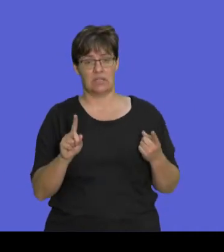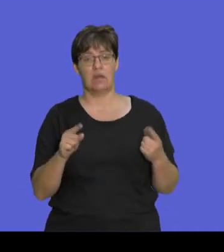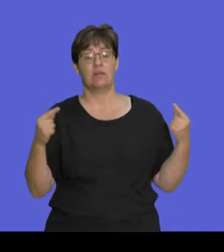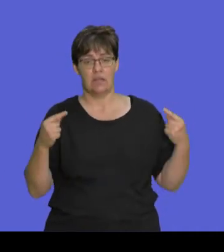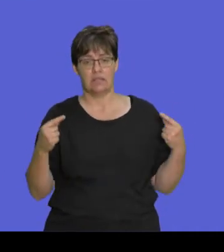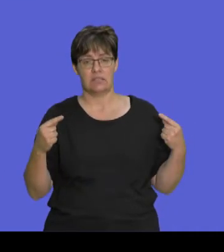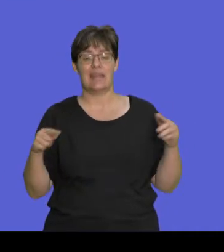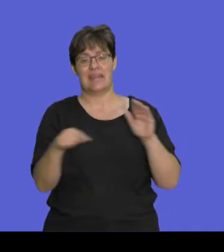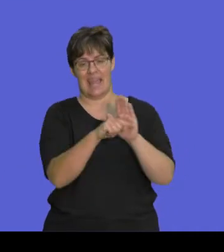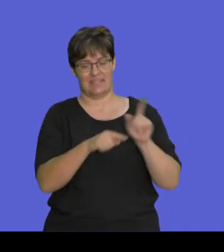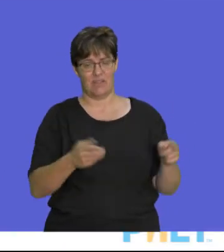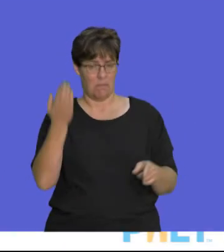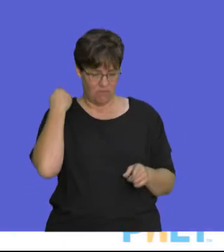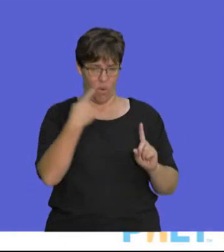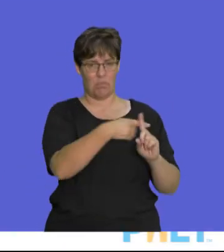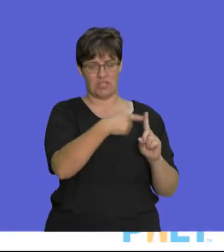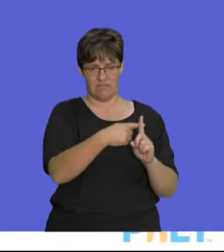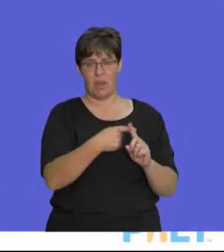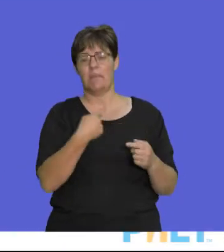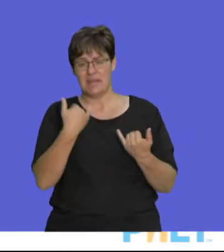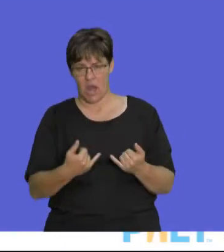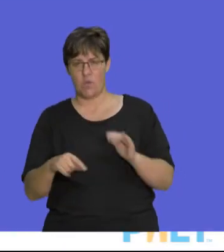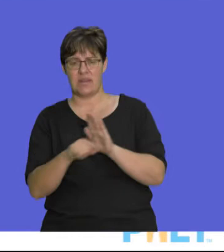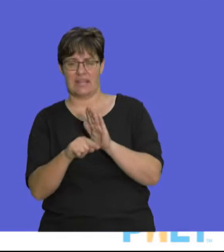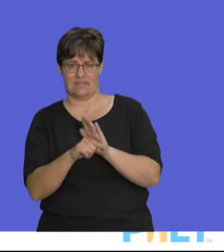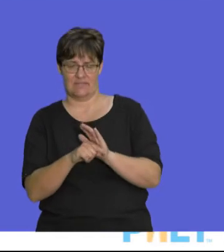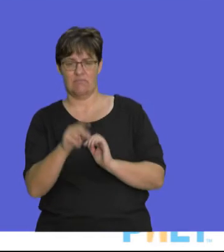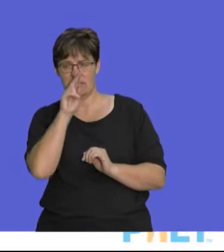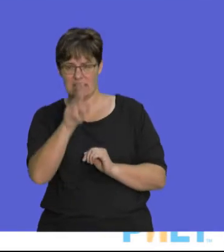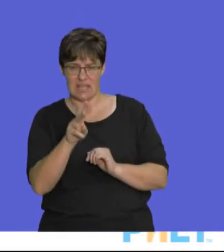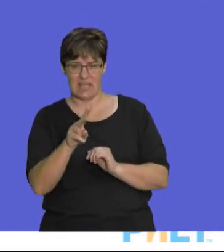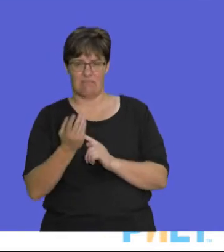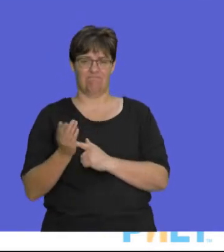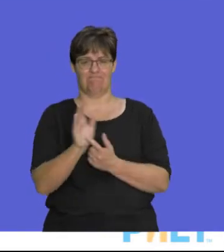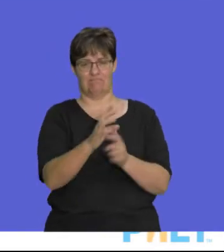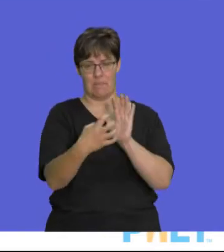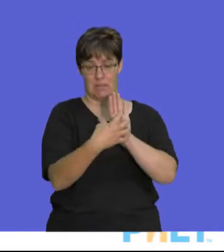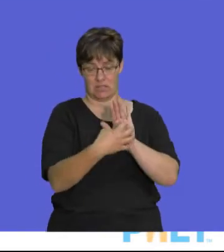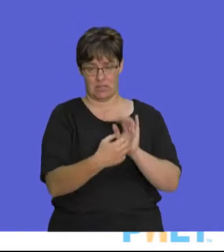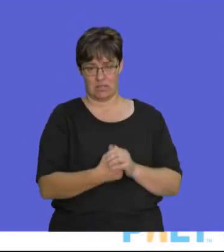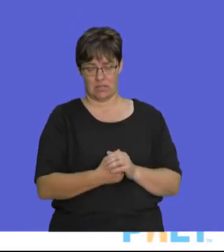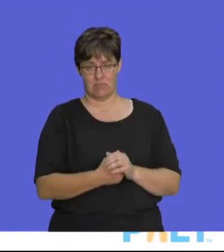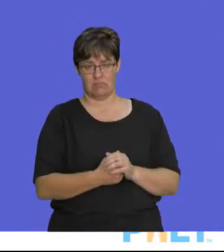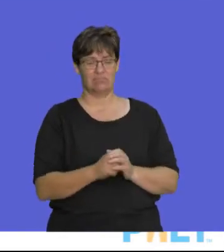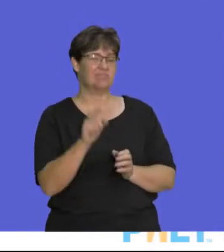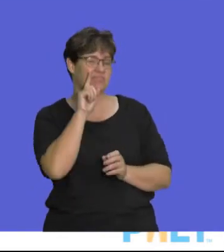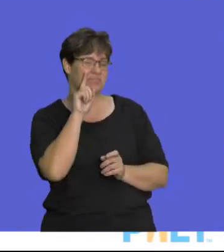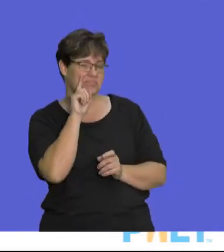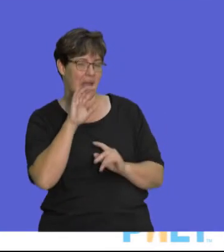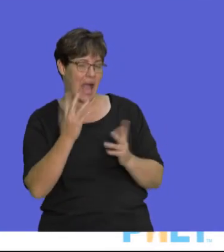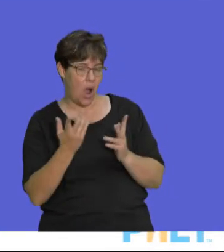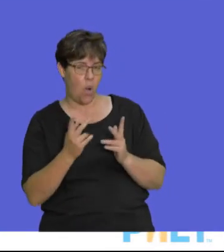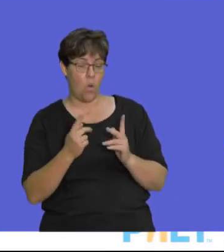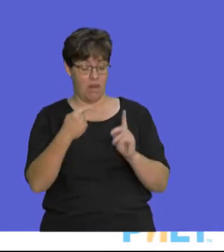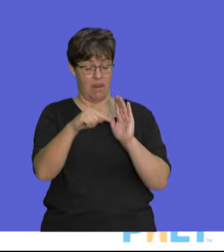let's go back to our simulation and see the pattern that exists around negative point